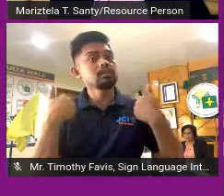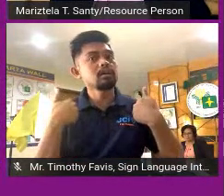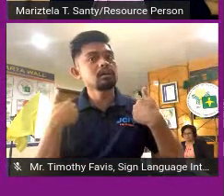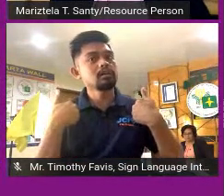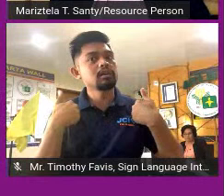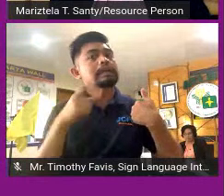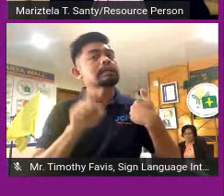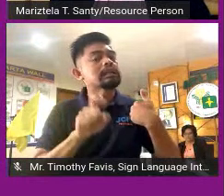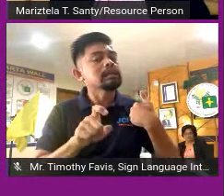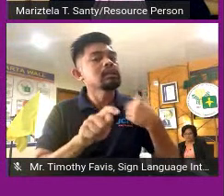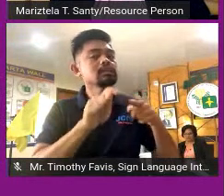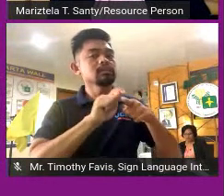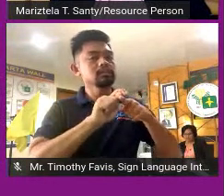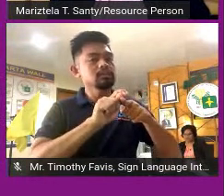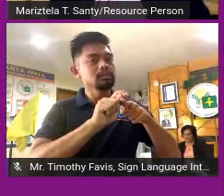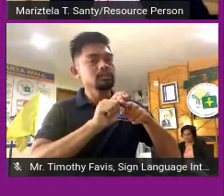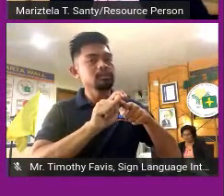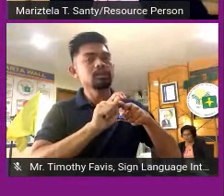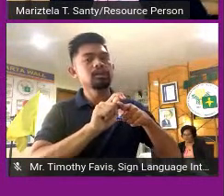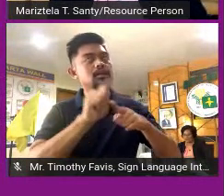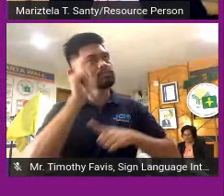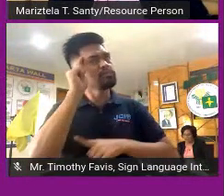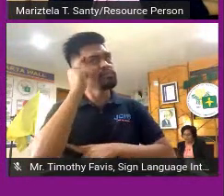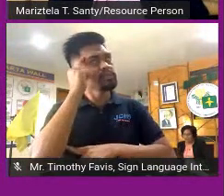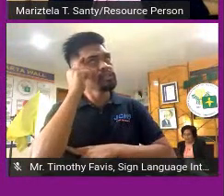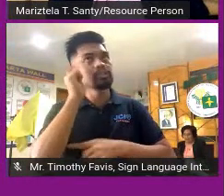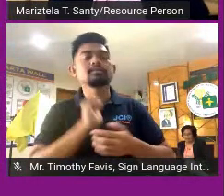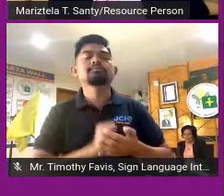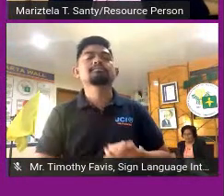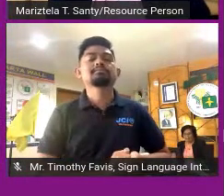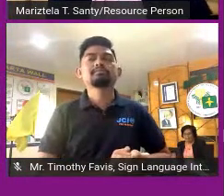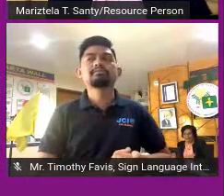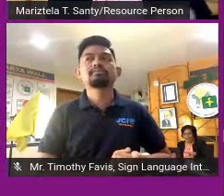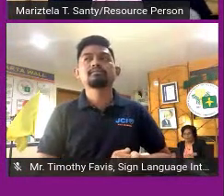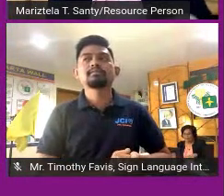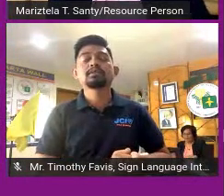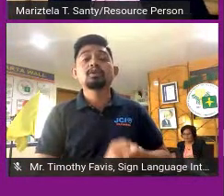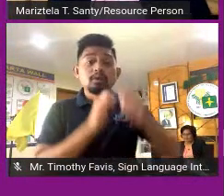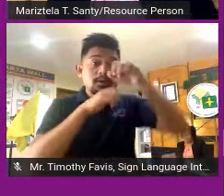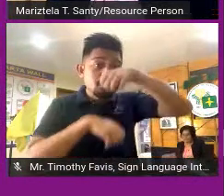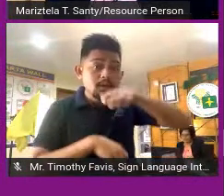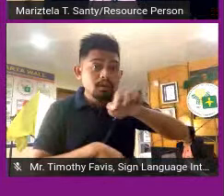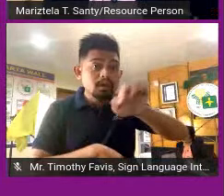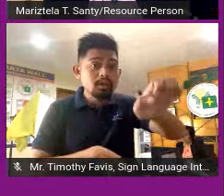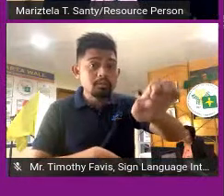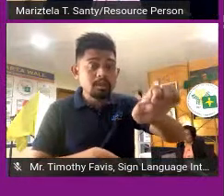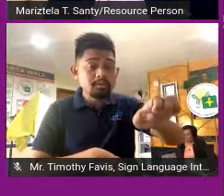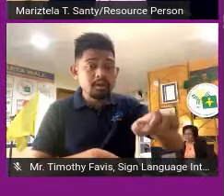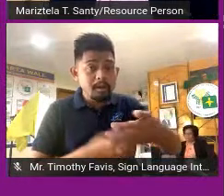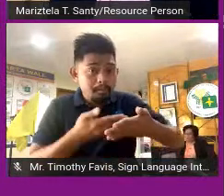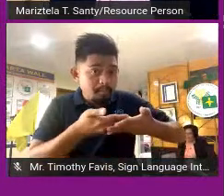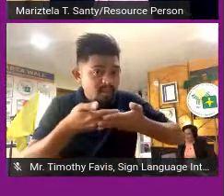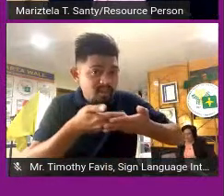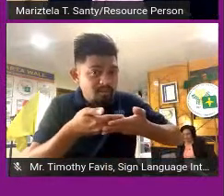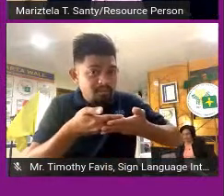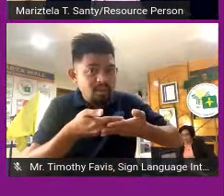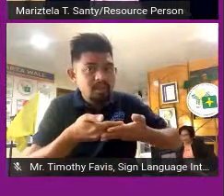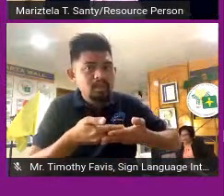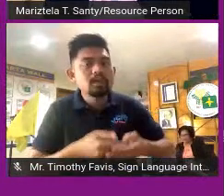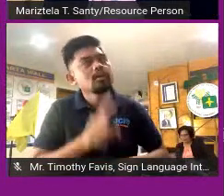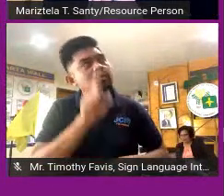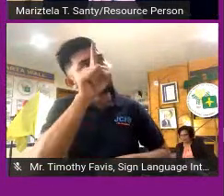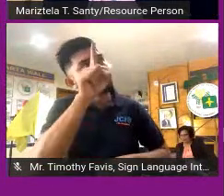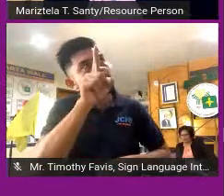setting self-imposed limits into their thinking. When the elephants are still small, weighing